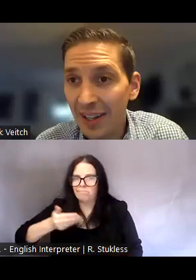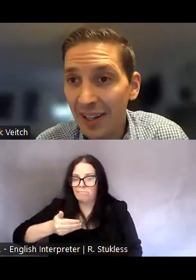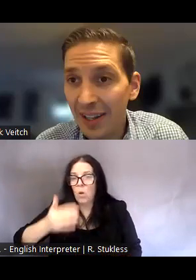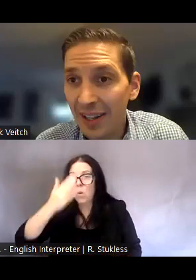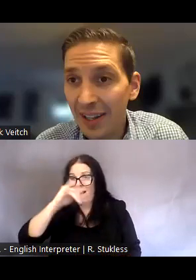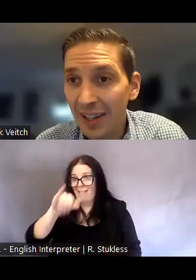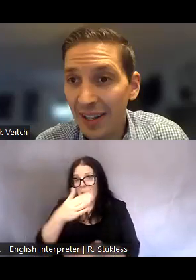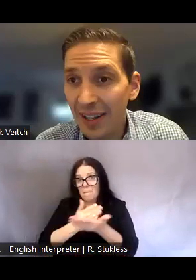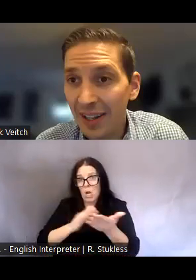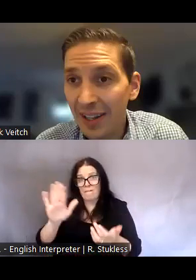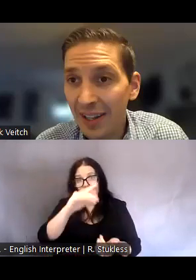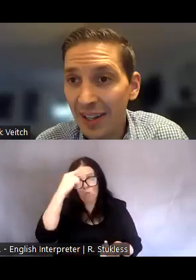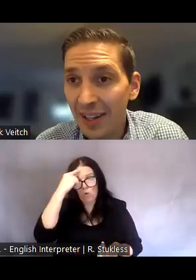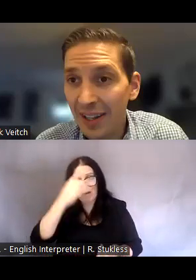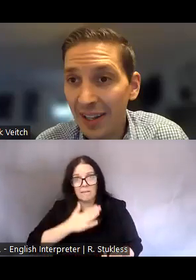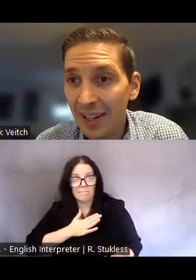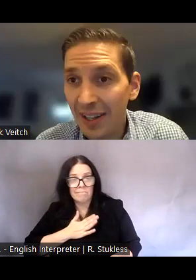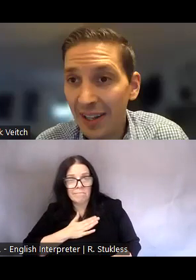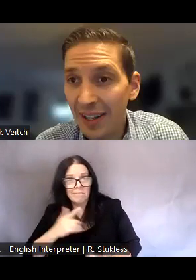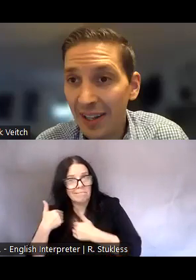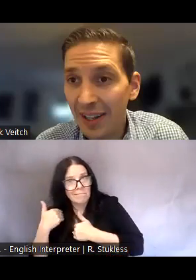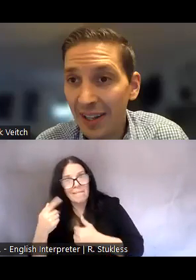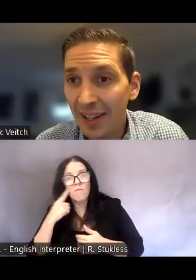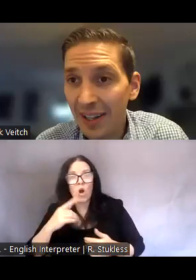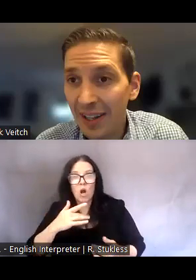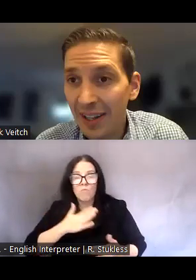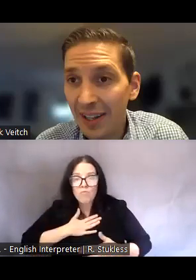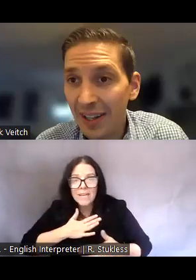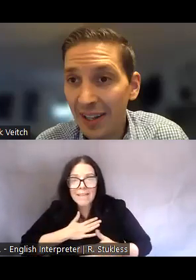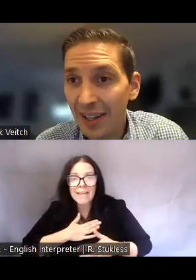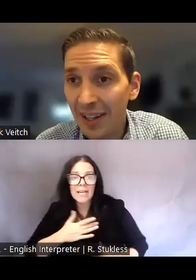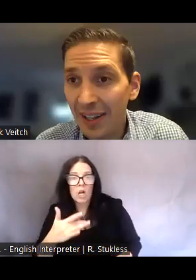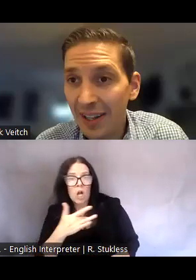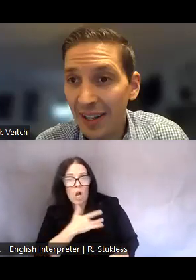responsible for breathing, heart rate, and temperature control begin to shut down.